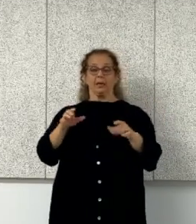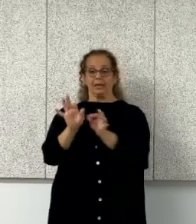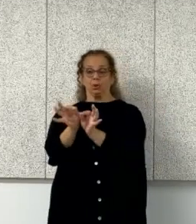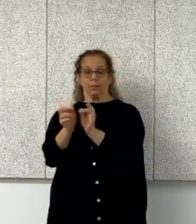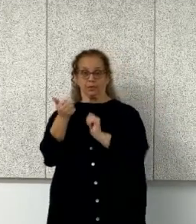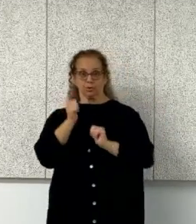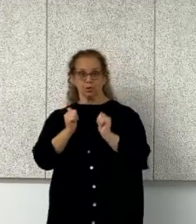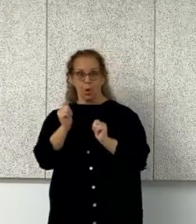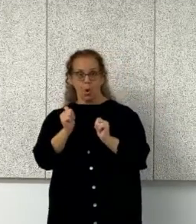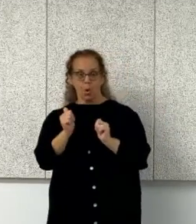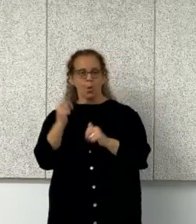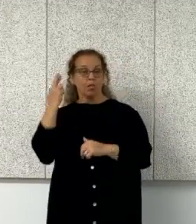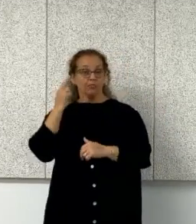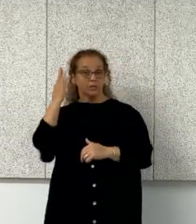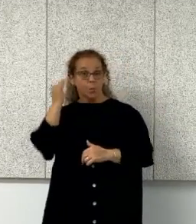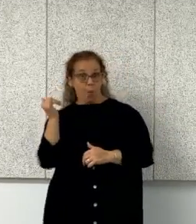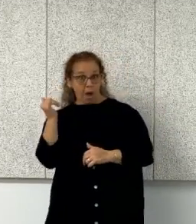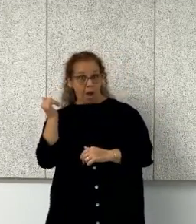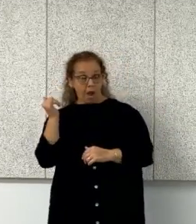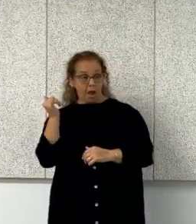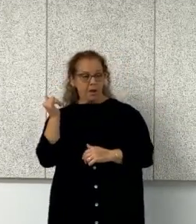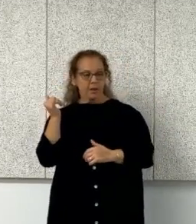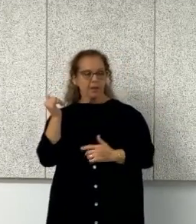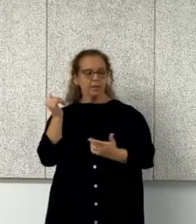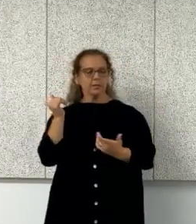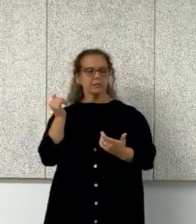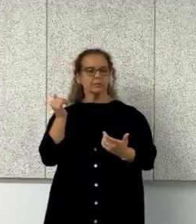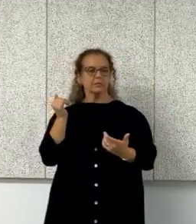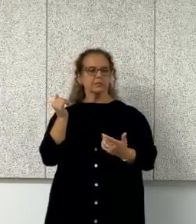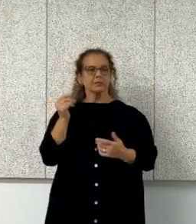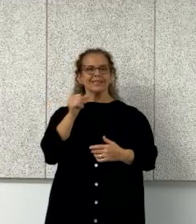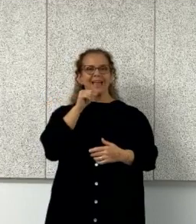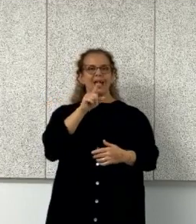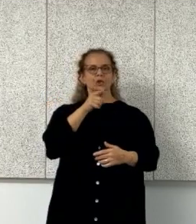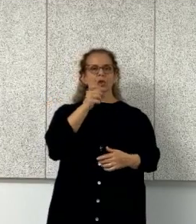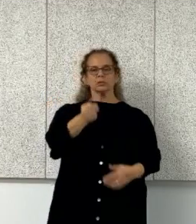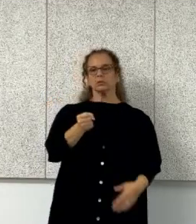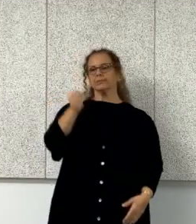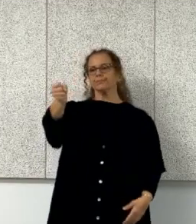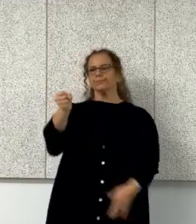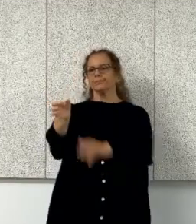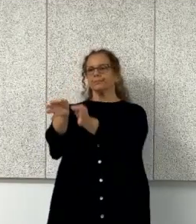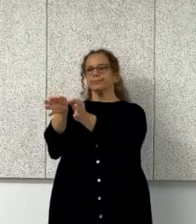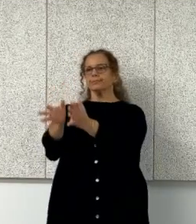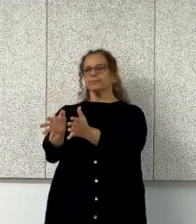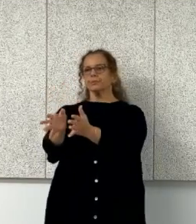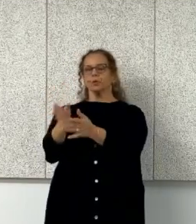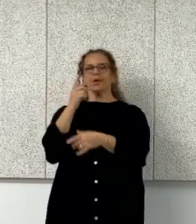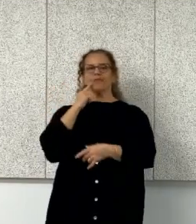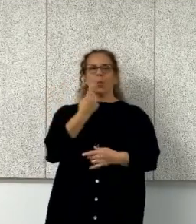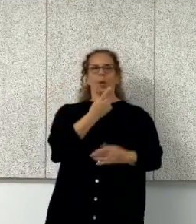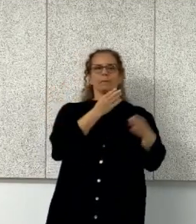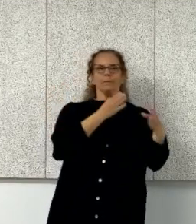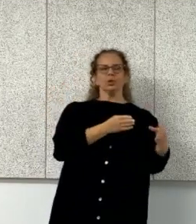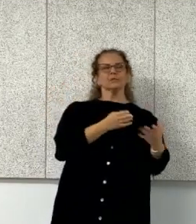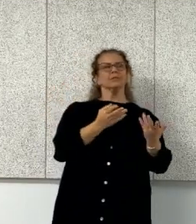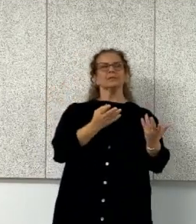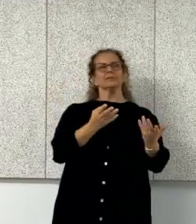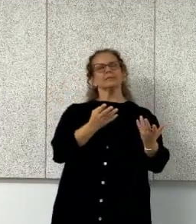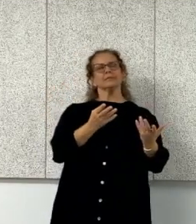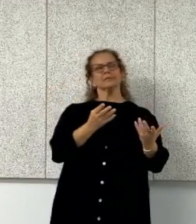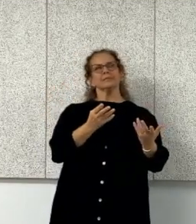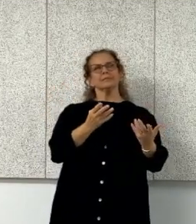I mean, the reason why we do interpreted performances and not kind of just put an interpreter someplace for a person is just that thing of